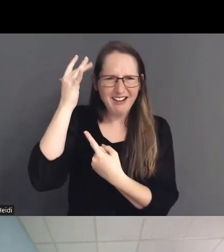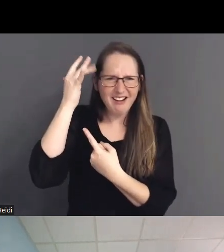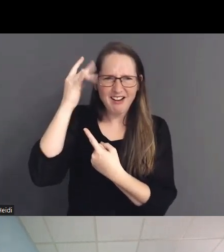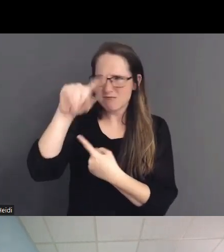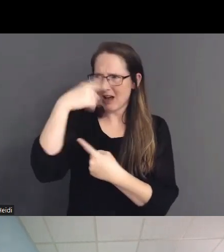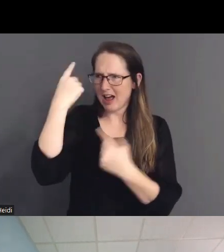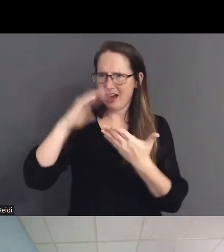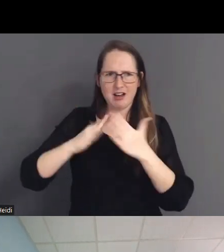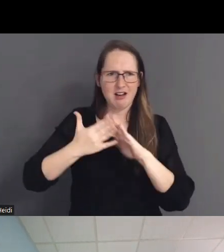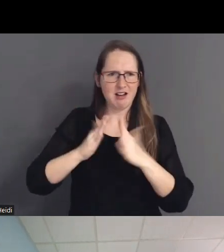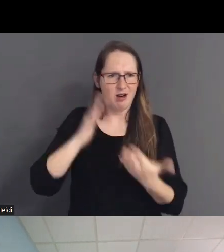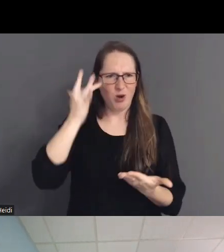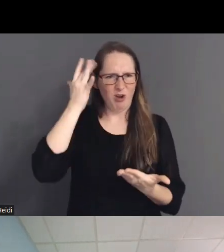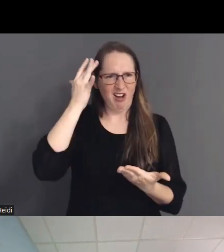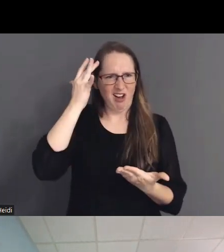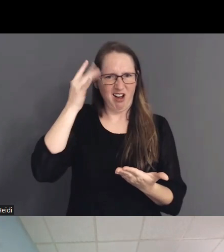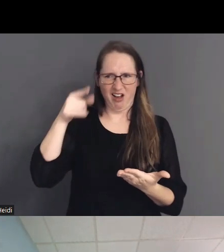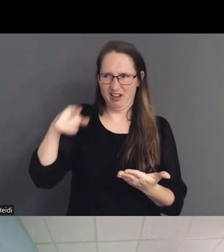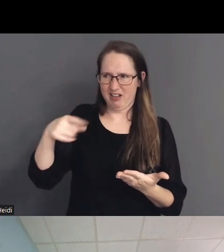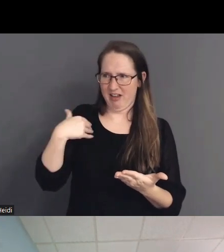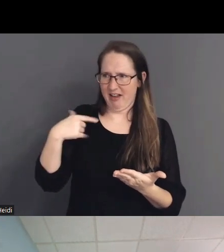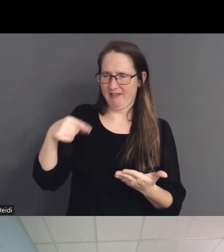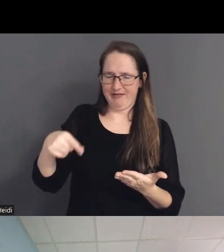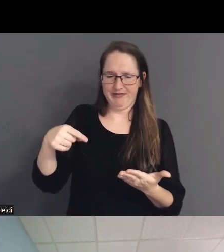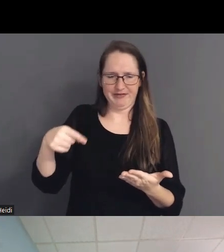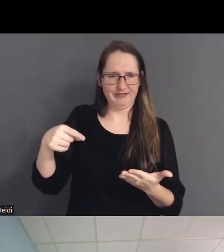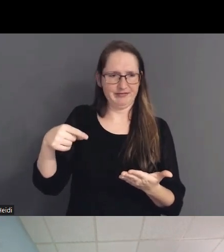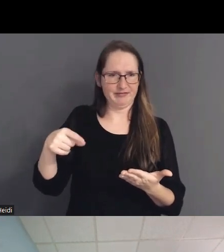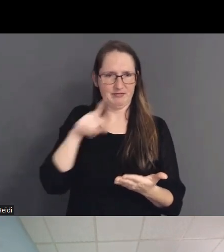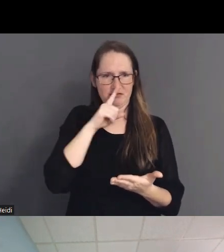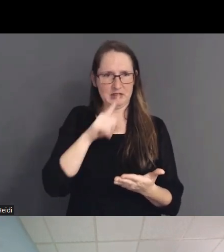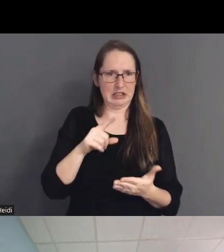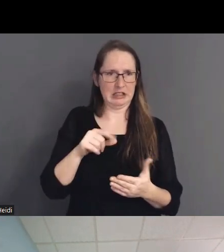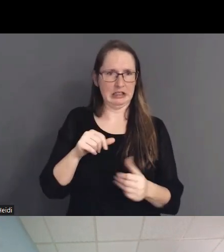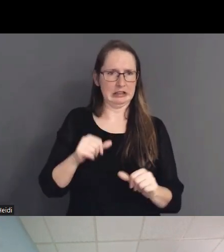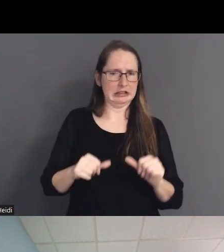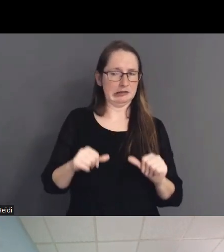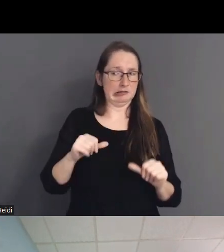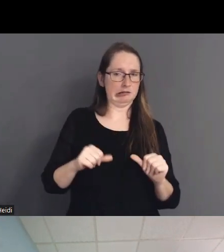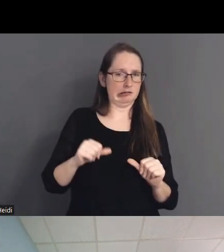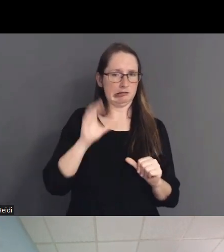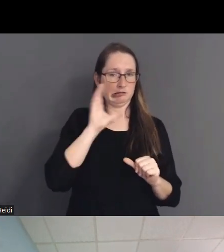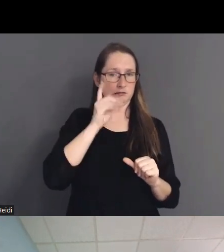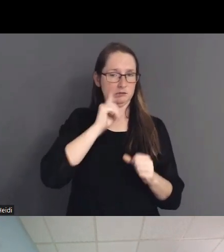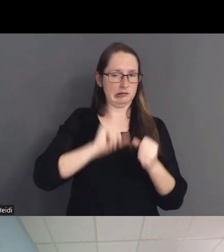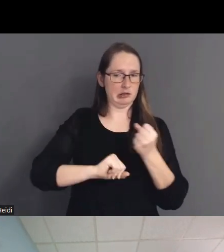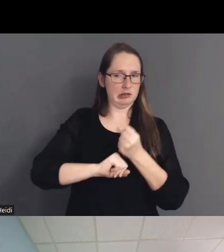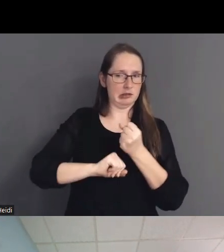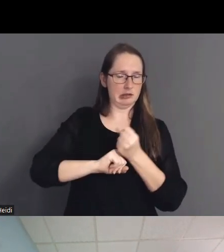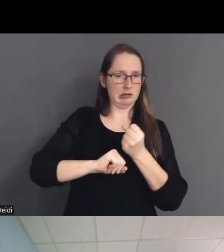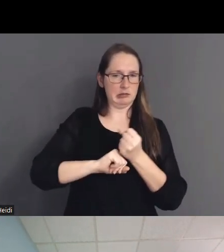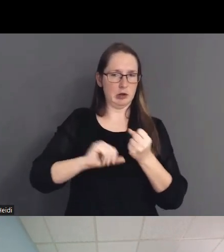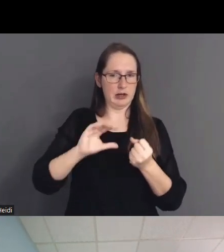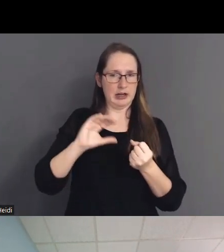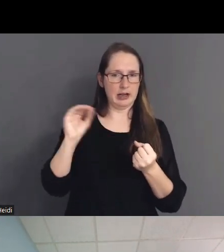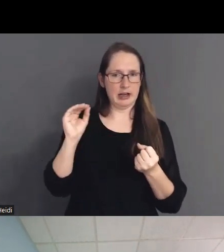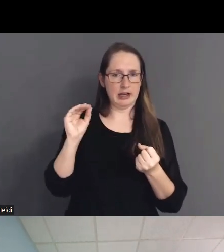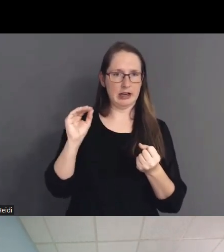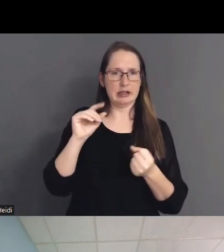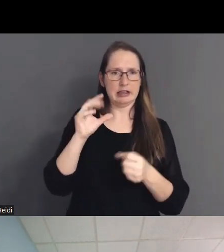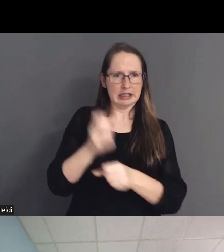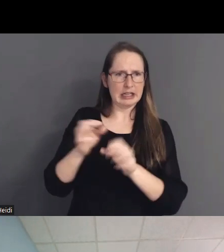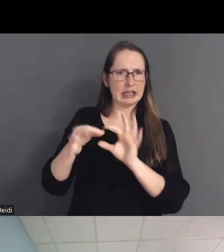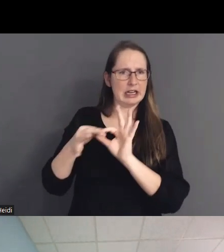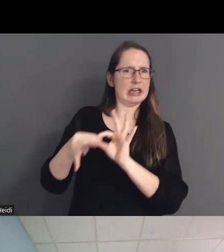Black community has this hesitation to seek supports and get